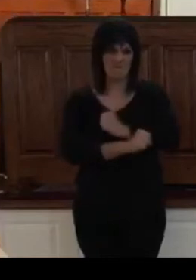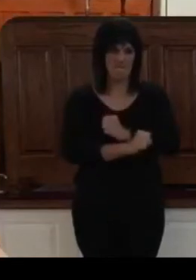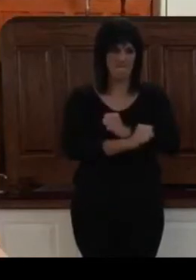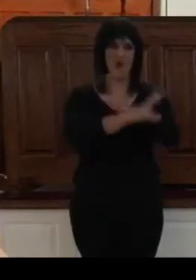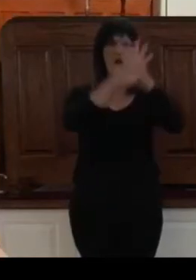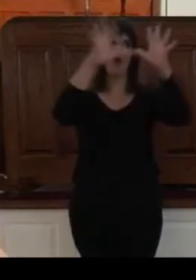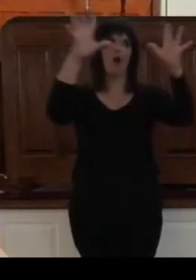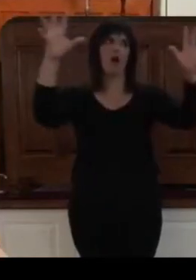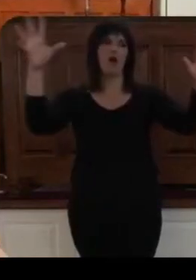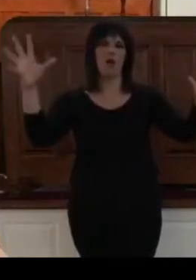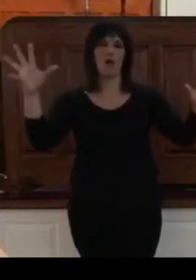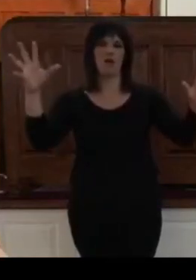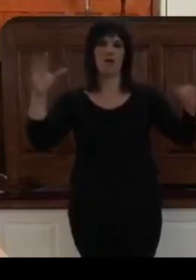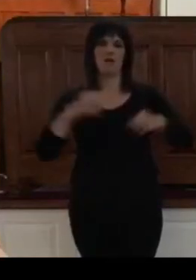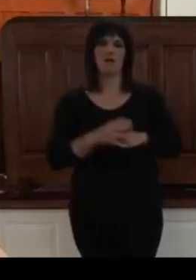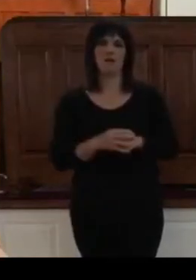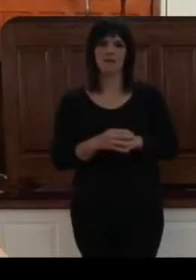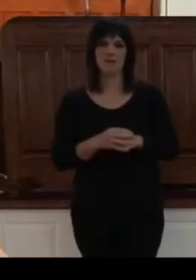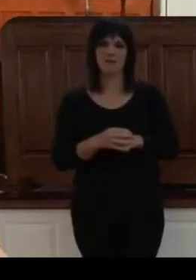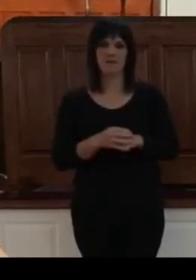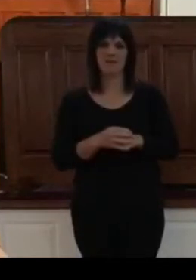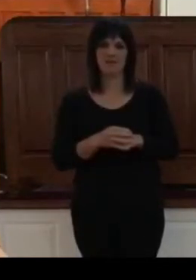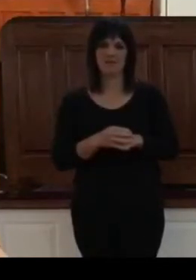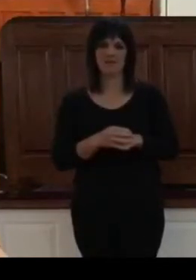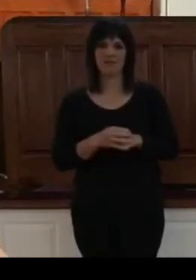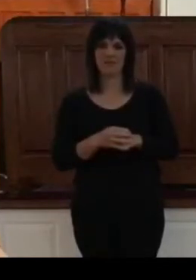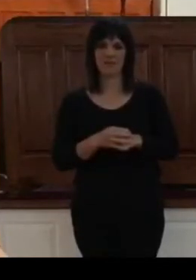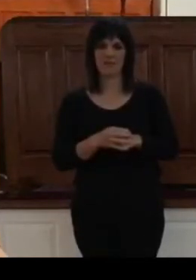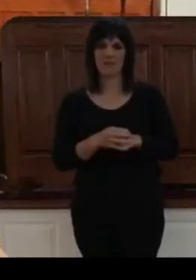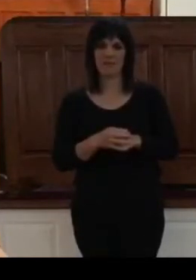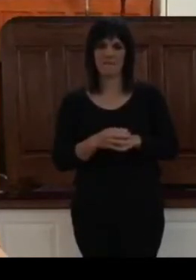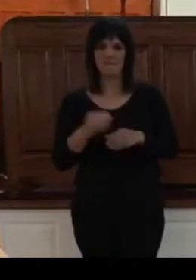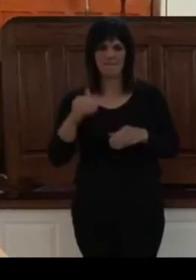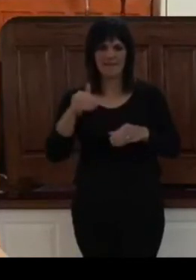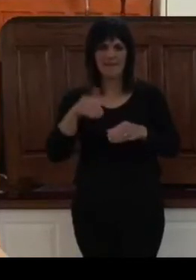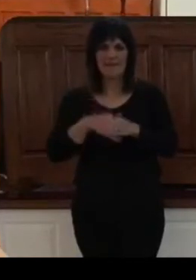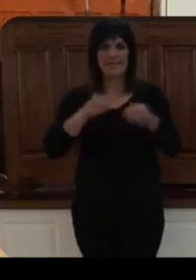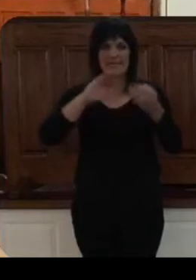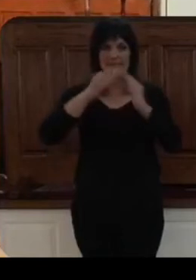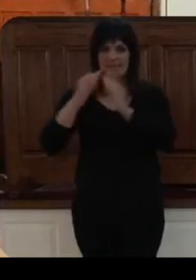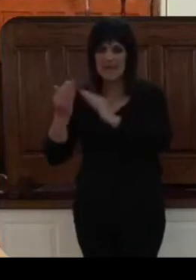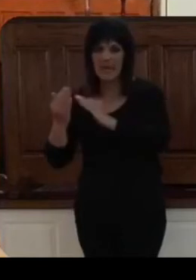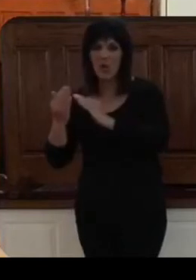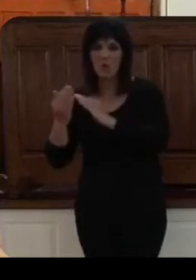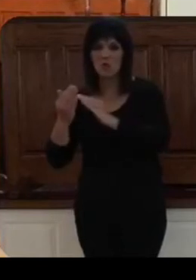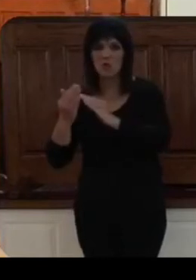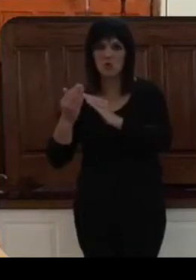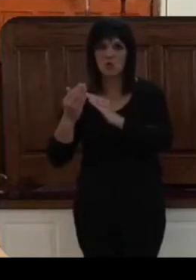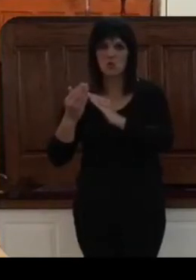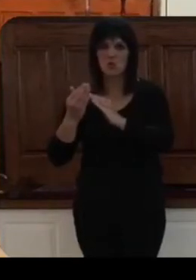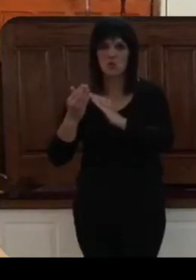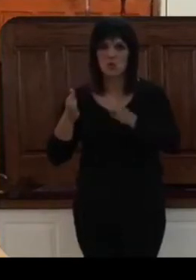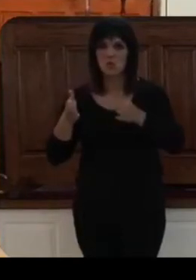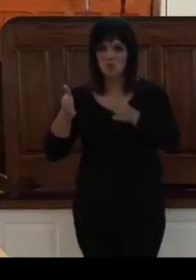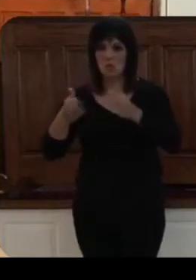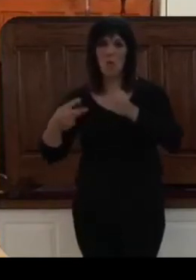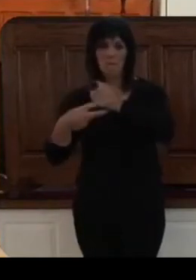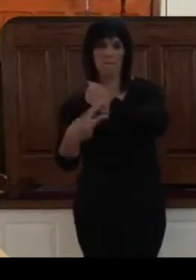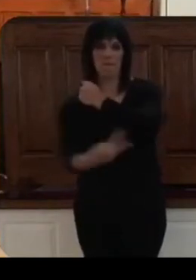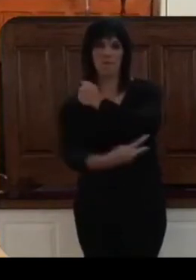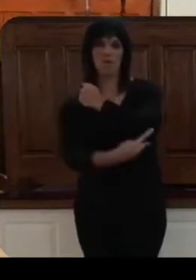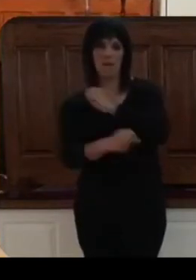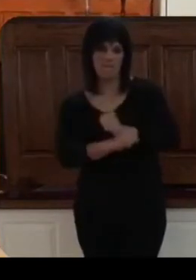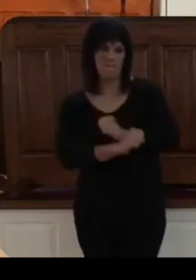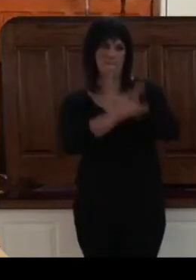in the ways that they got into cities and towns. They would blow up their own bridges, as a matter of fact, just to stop